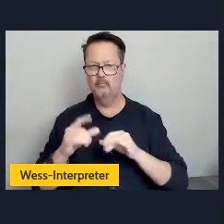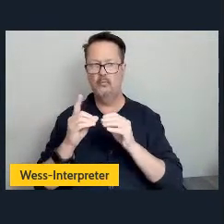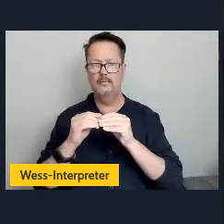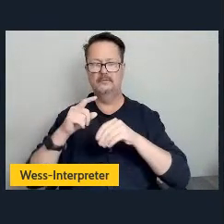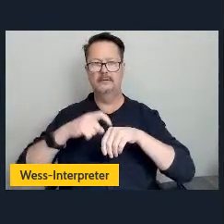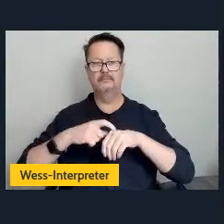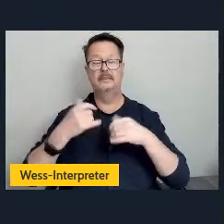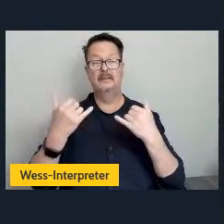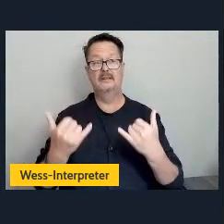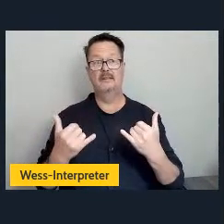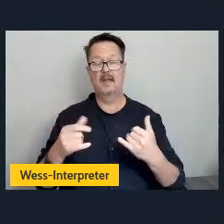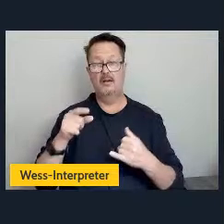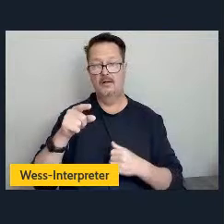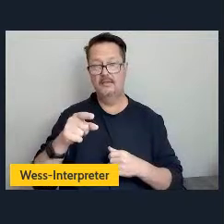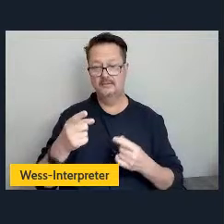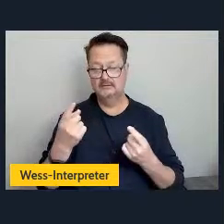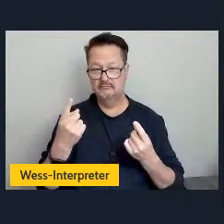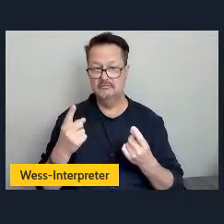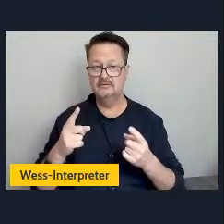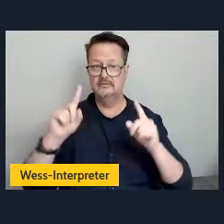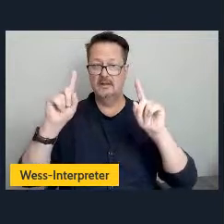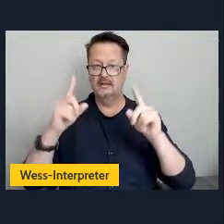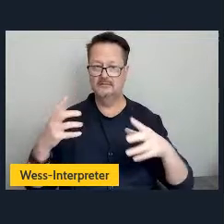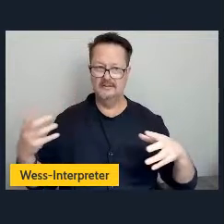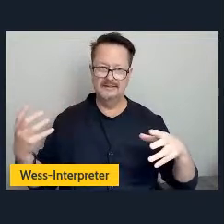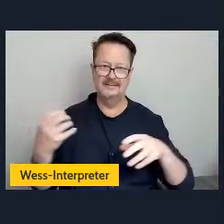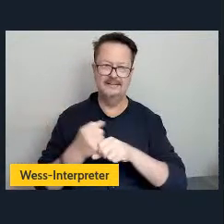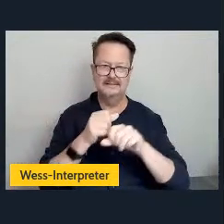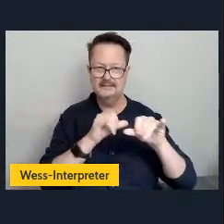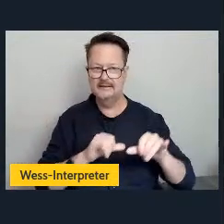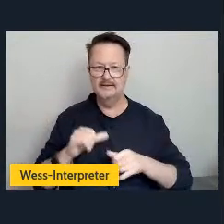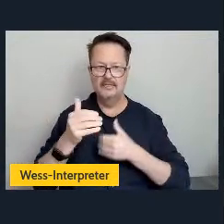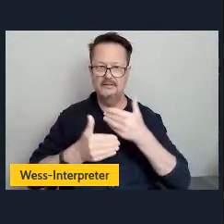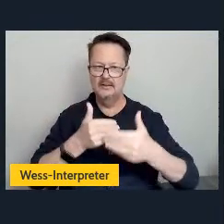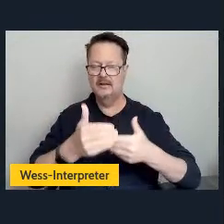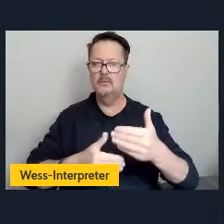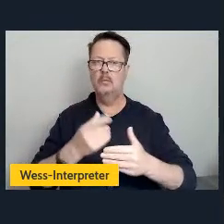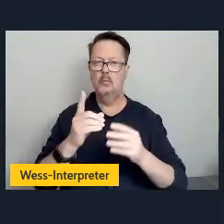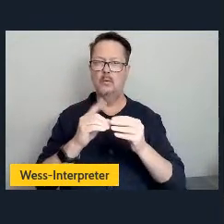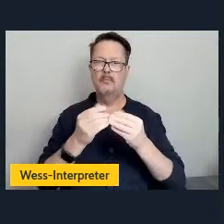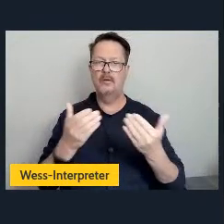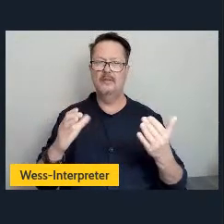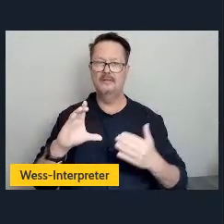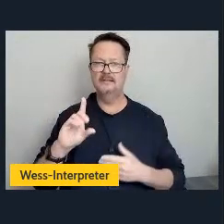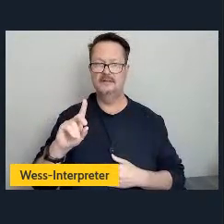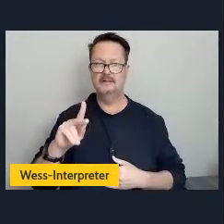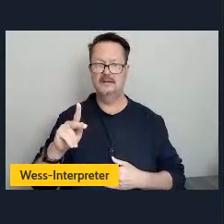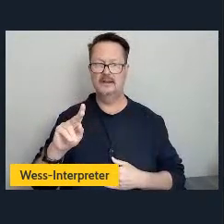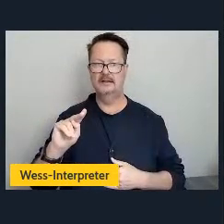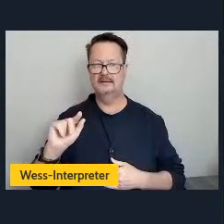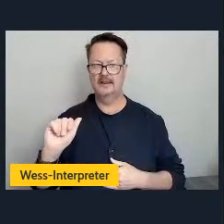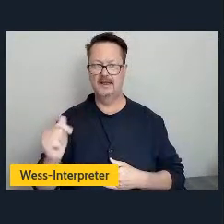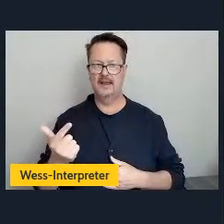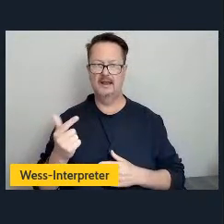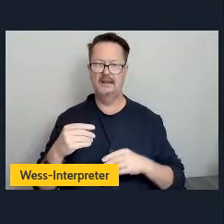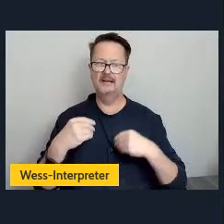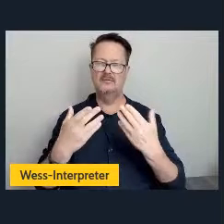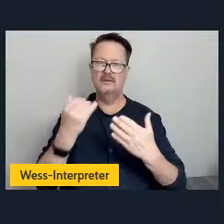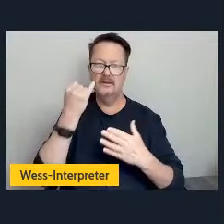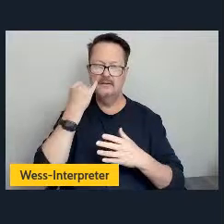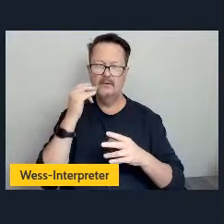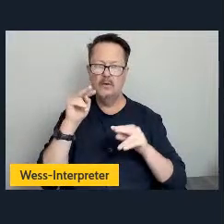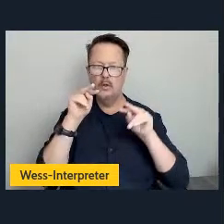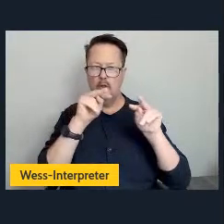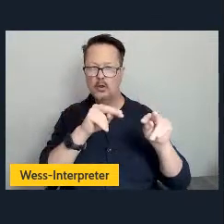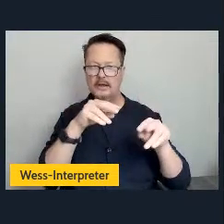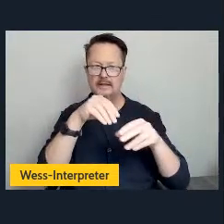So now that this is successfully synthesized, one more thing that the CDK-nag gives you is if you look inside your